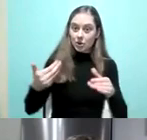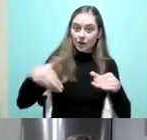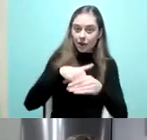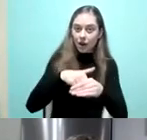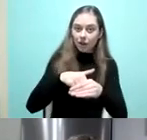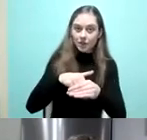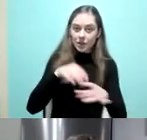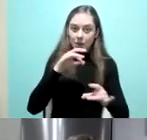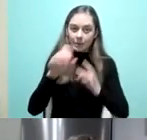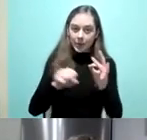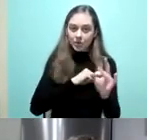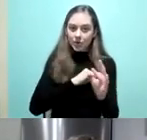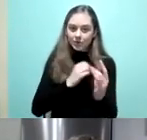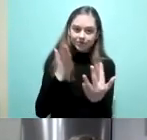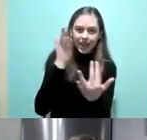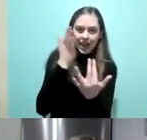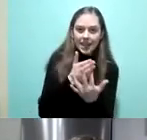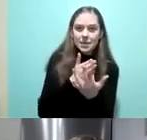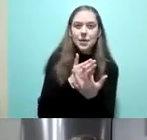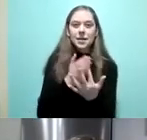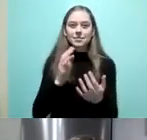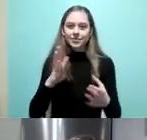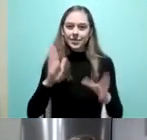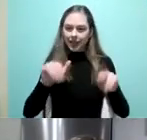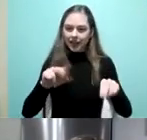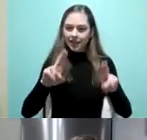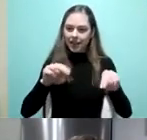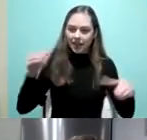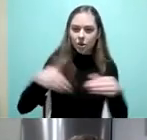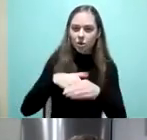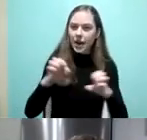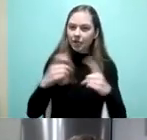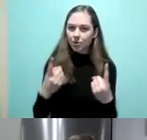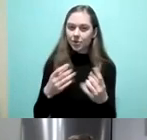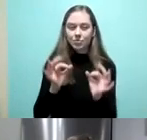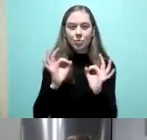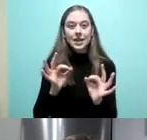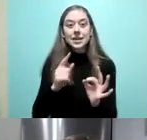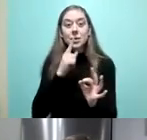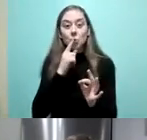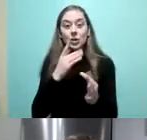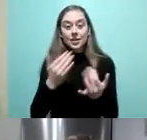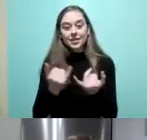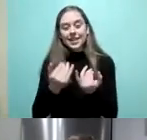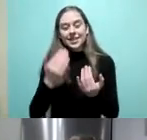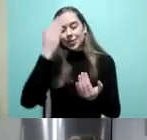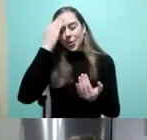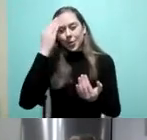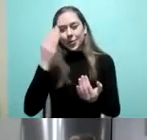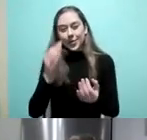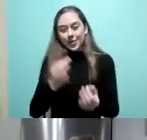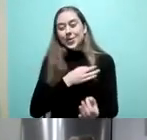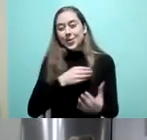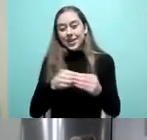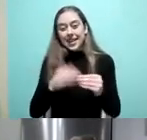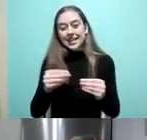a total inclusive thing for everybody, and it's wonderful. But like all good things, they come to an end